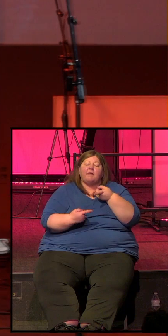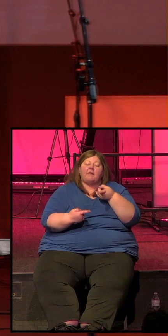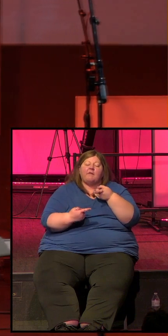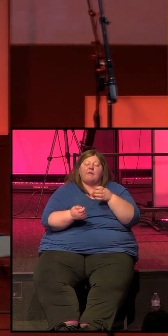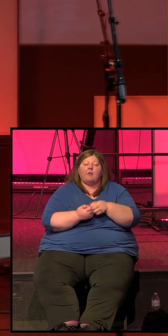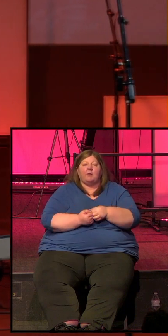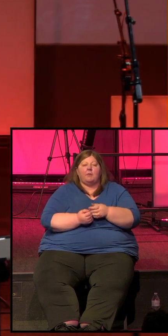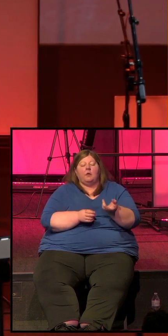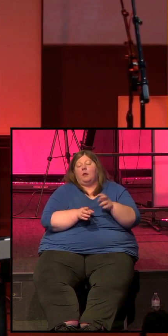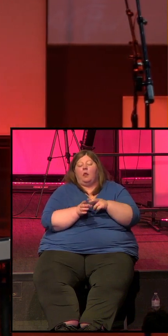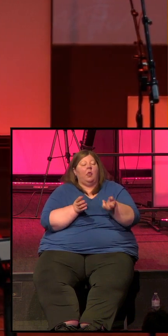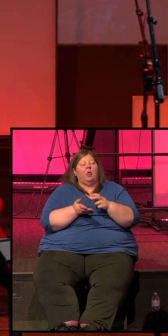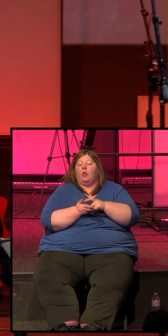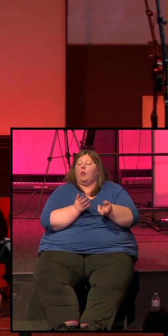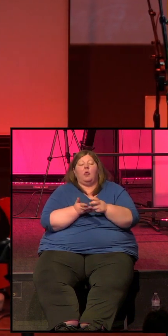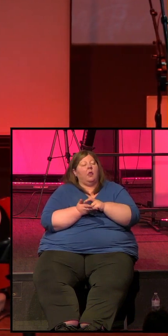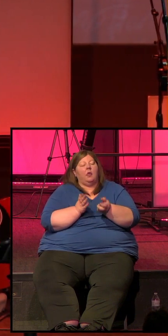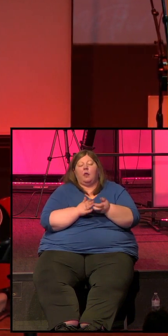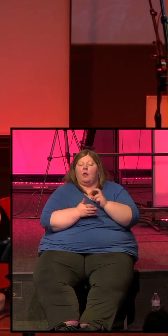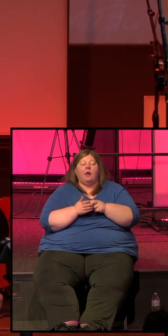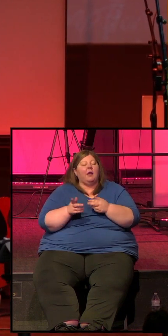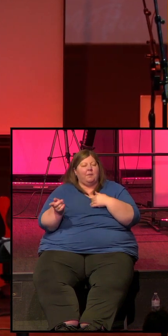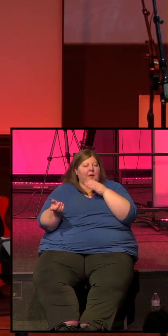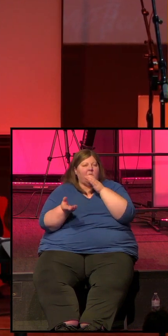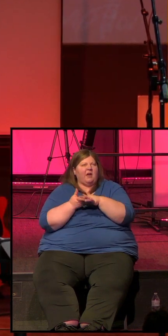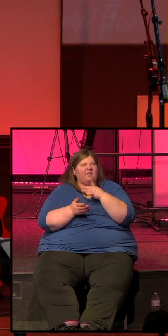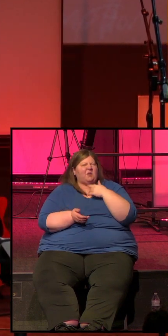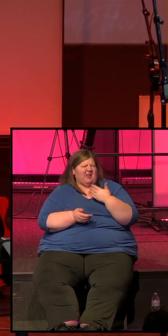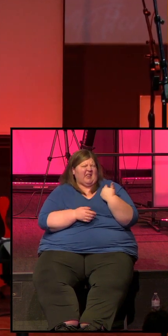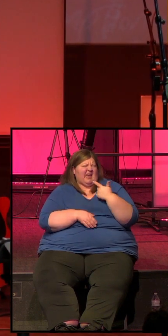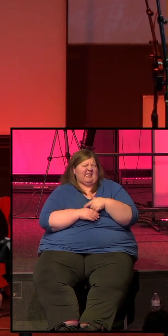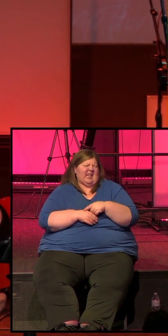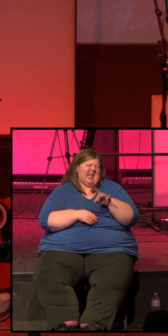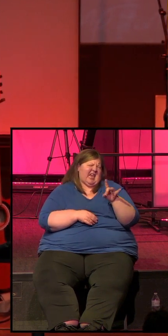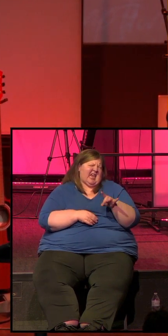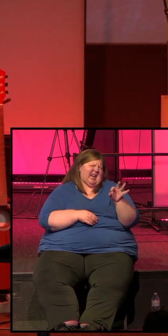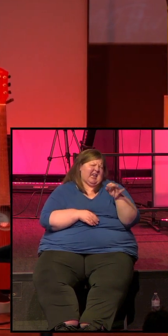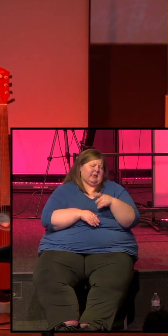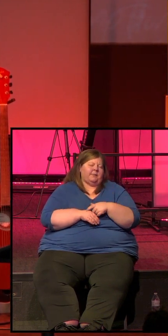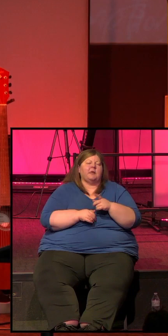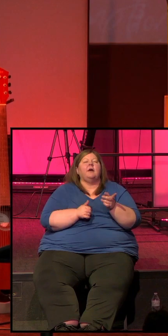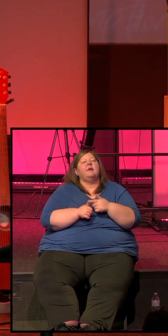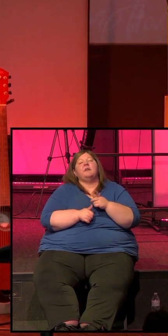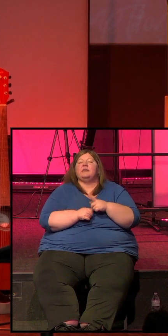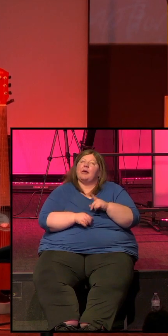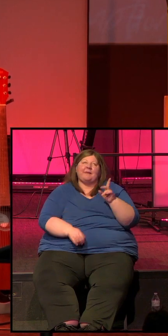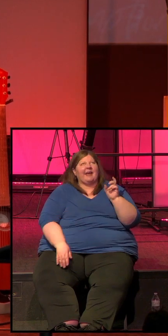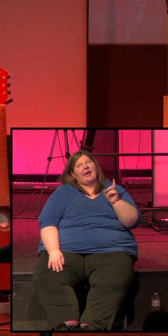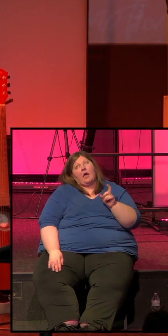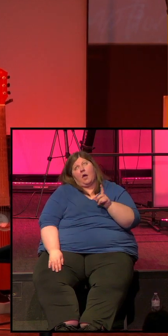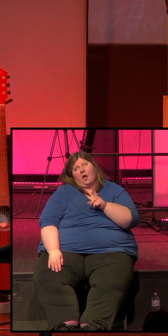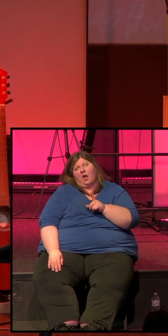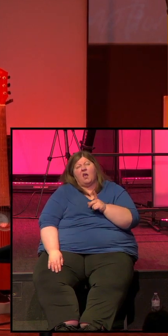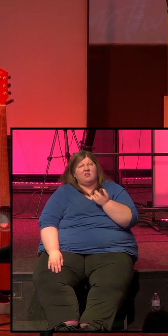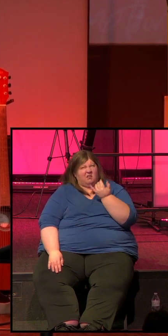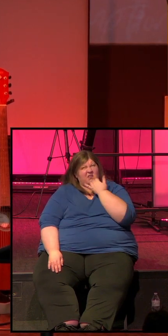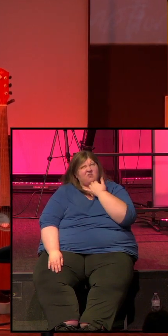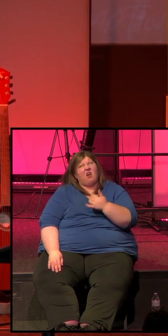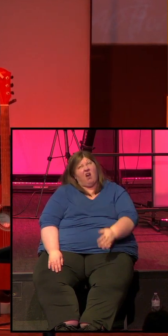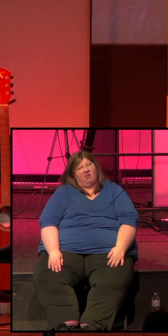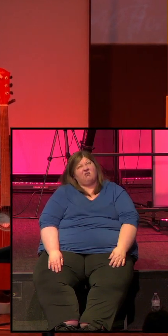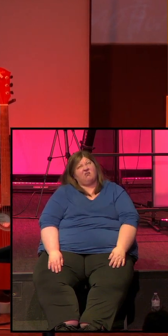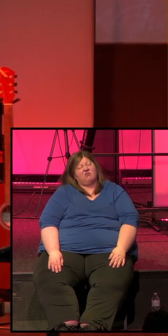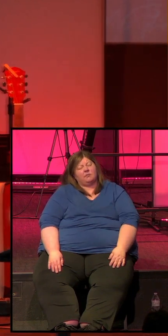bed, Shannon told me when I got home last night, like 8 or 9 times. And he does this thing, especially the first time he comes out and he goes, "Something's wrong." I